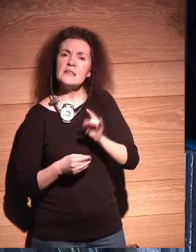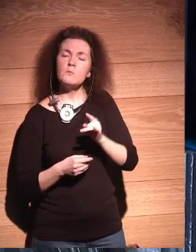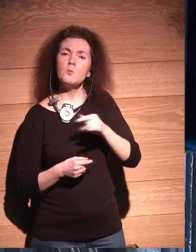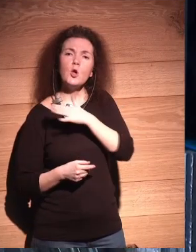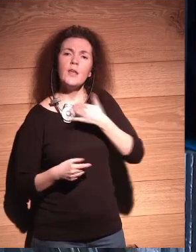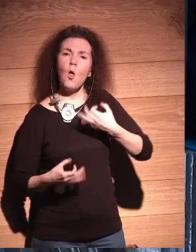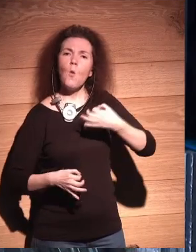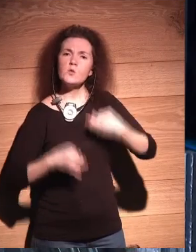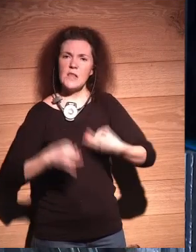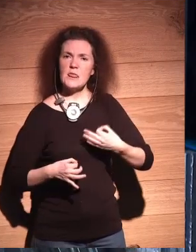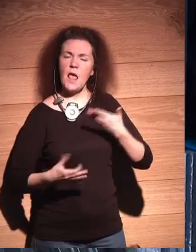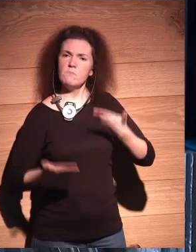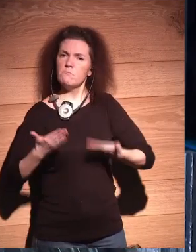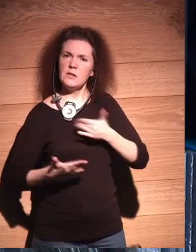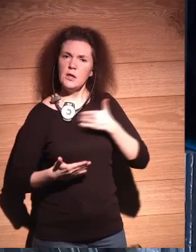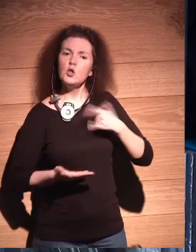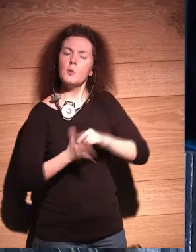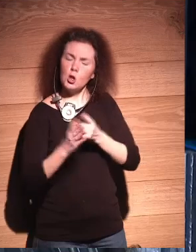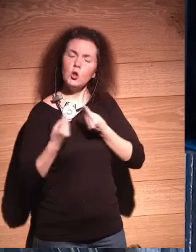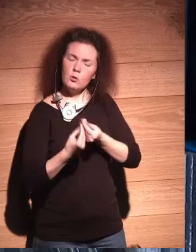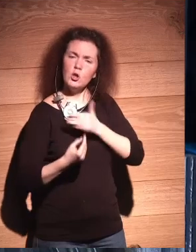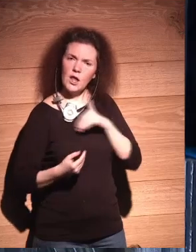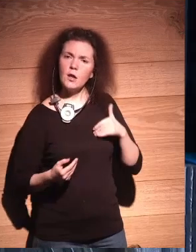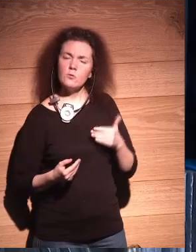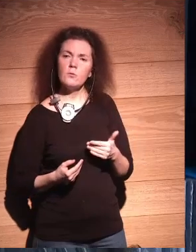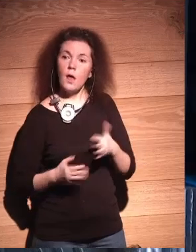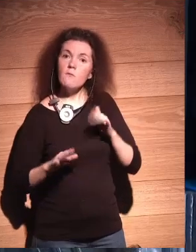you. So we did this, and